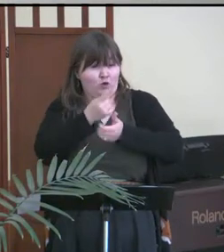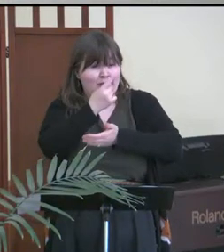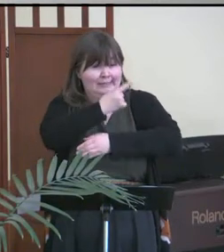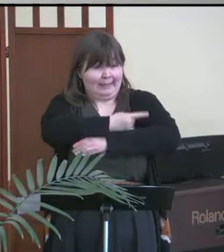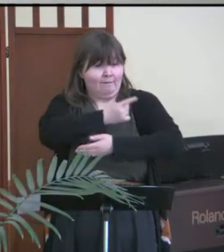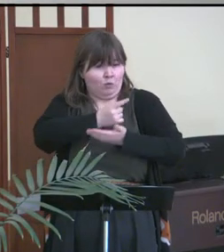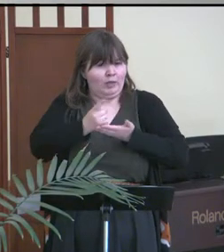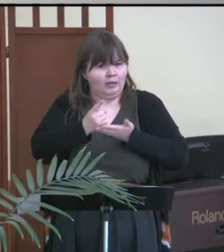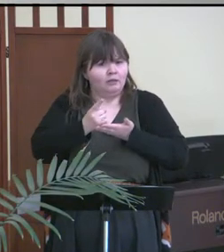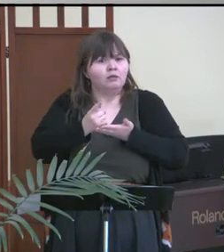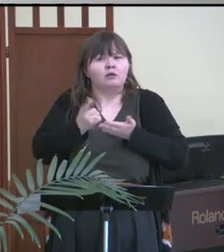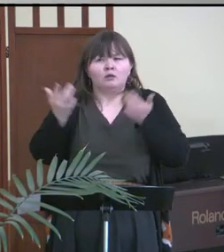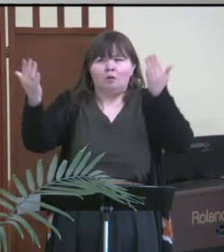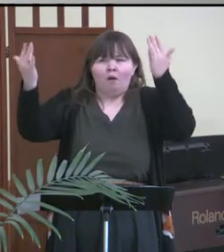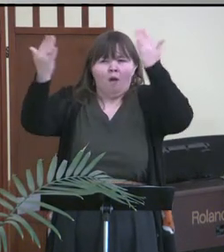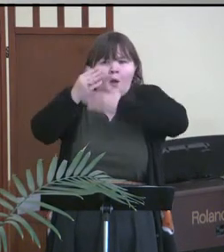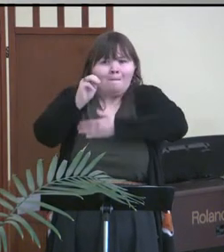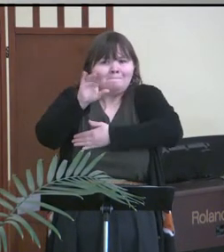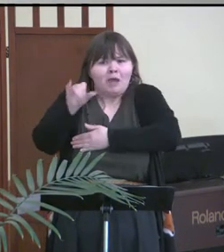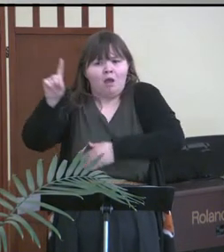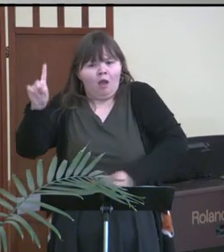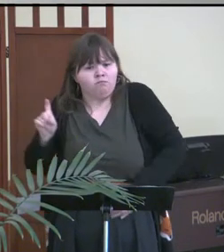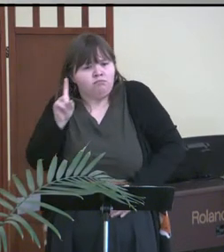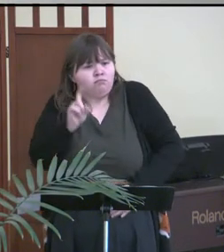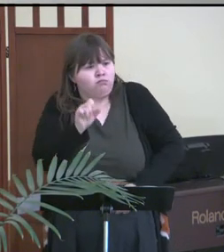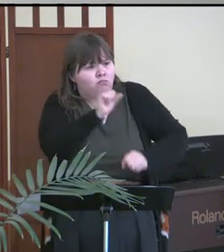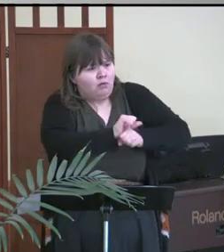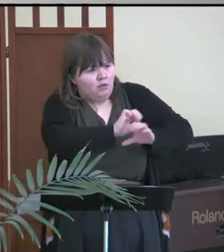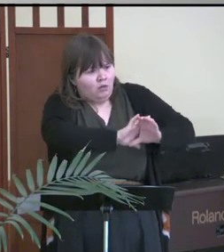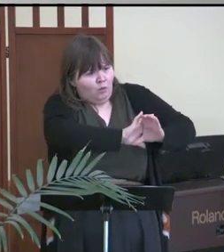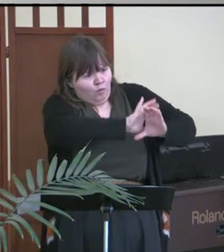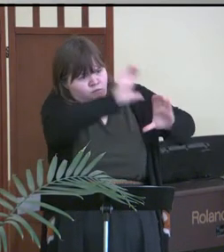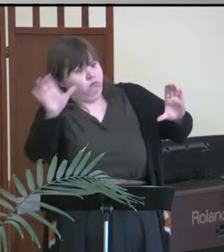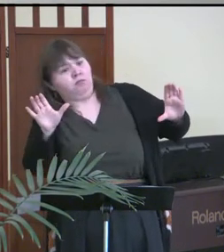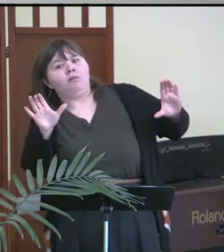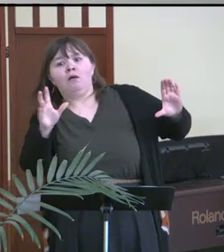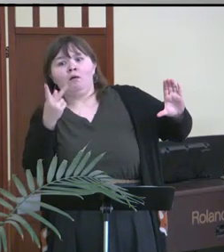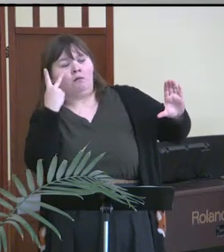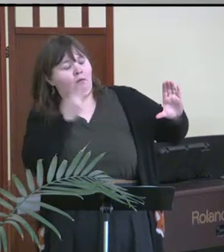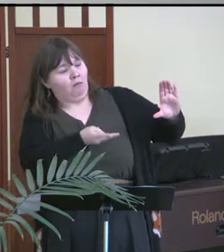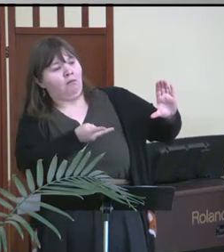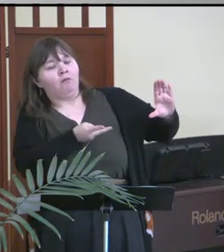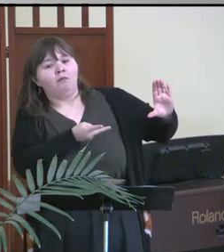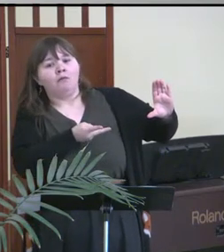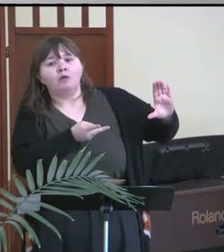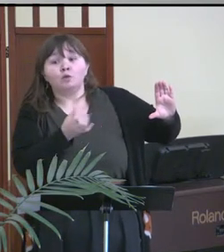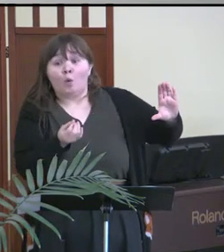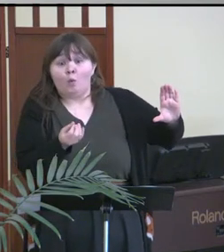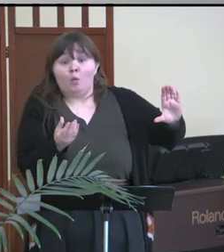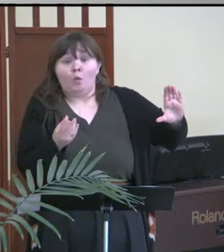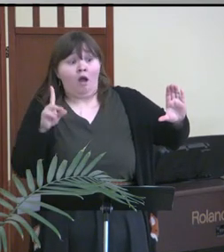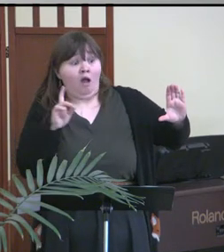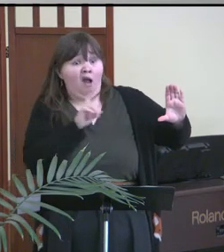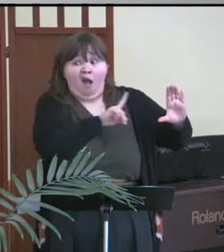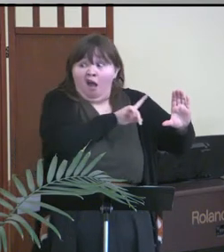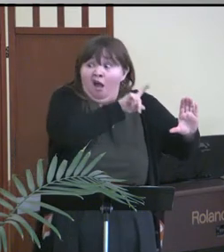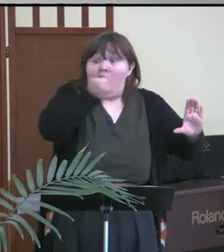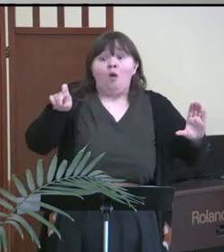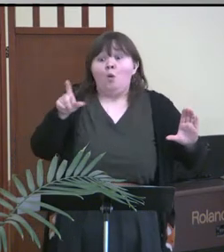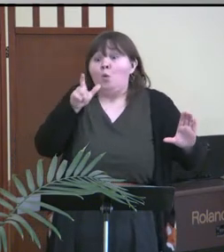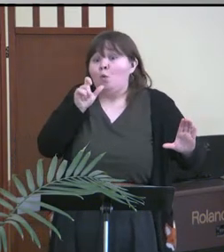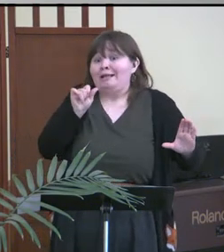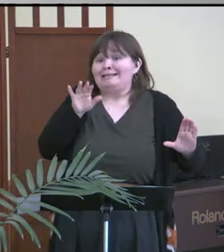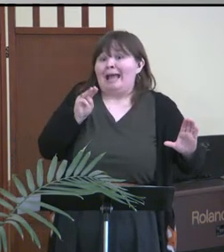dark, Mary Magdalene came to the tomb and saw that the stone had been removed from the tomb. So she ran and went to Simon